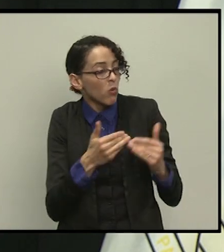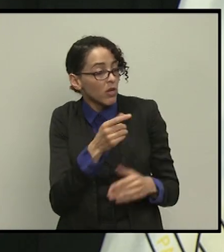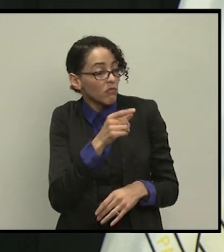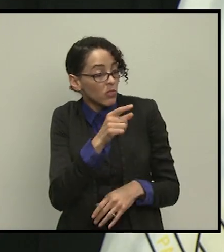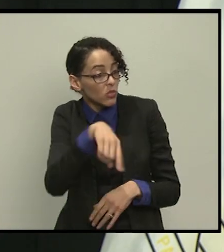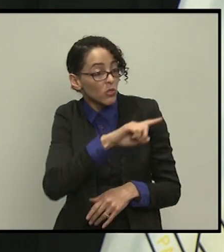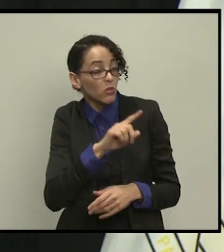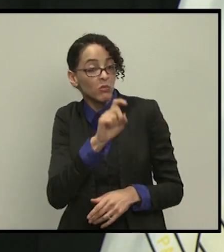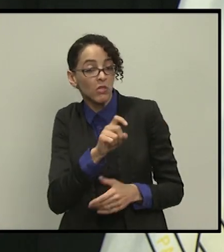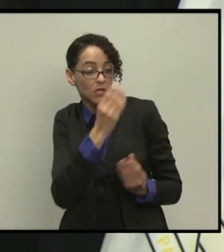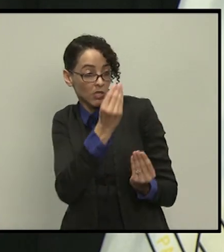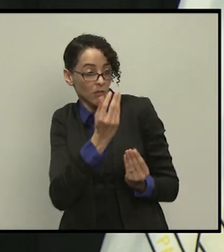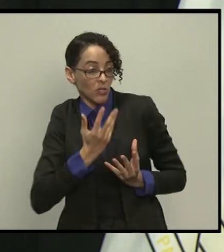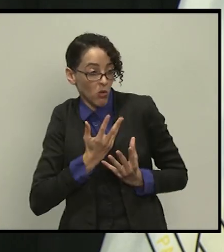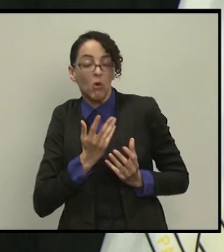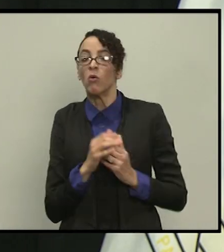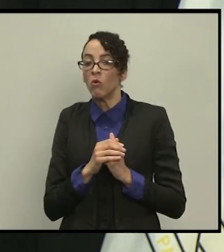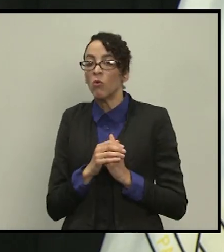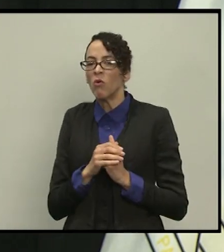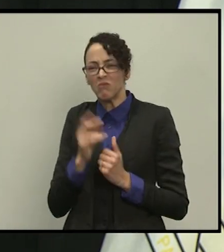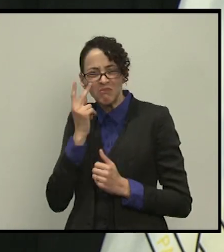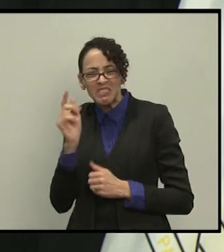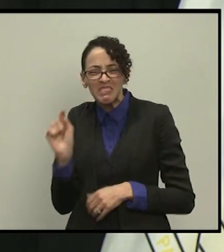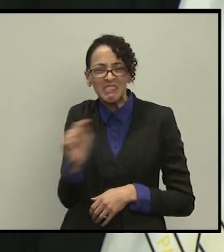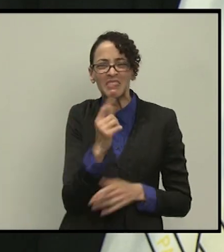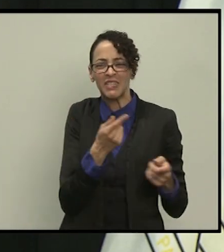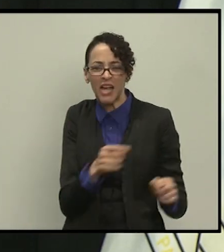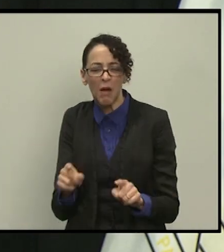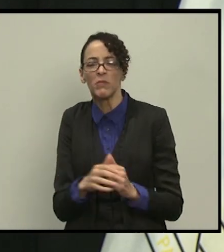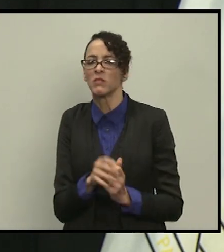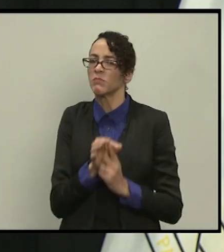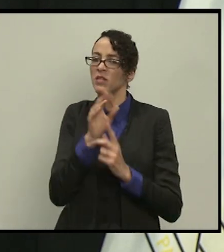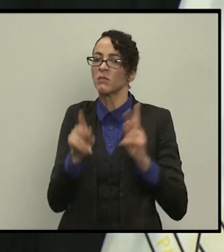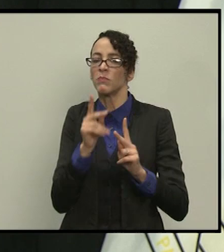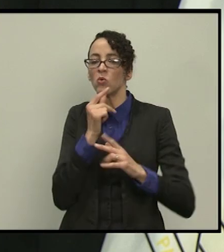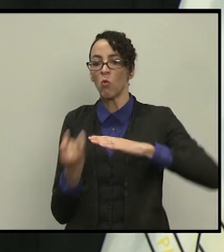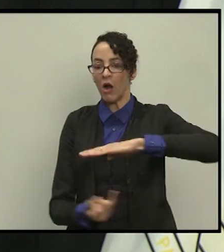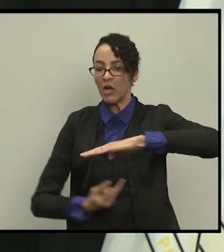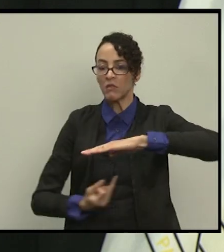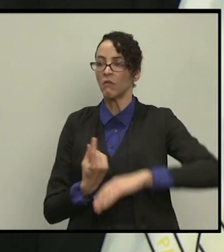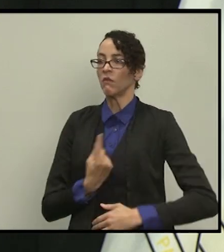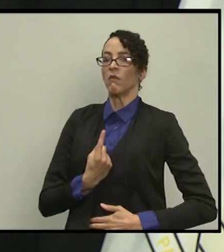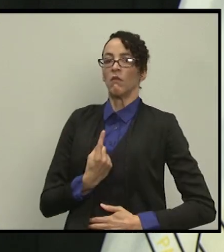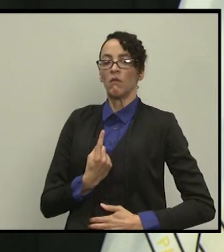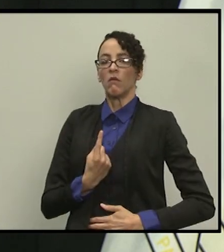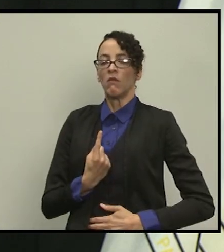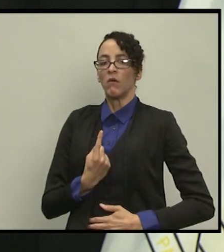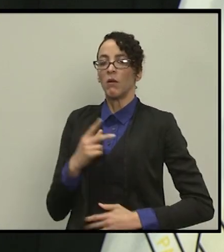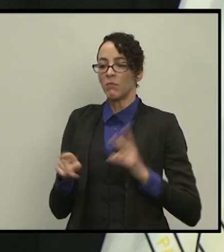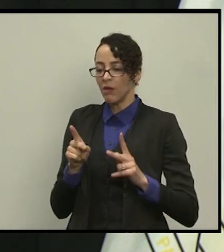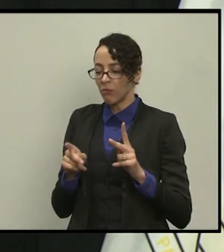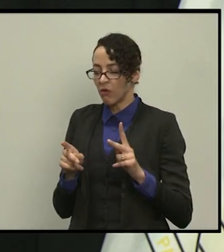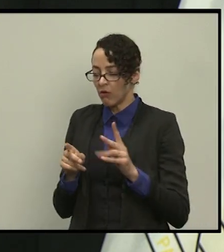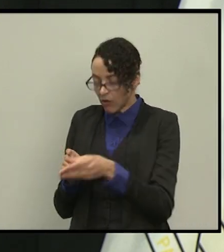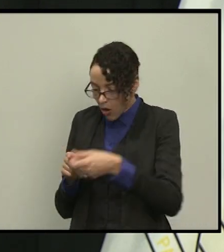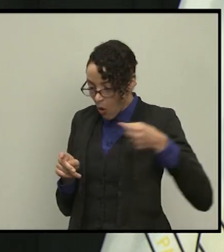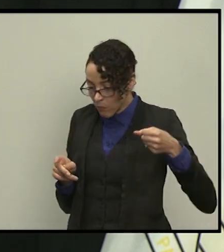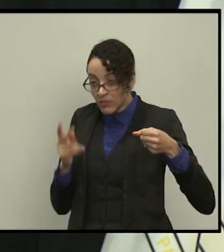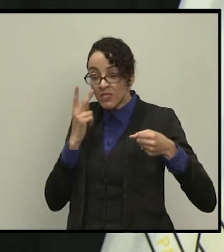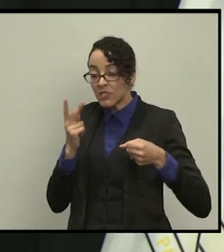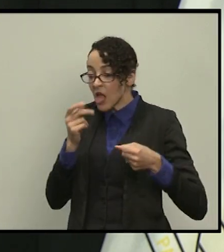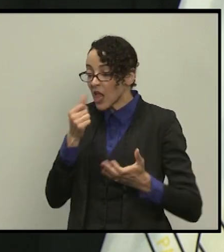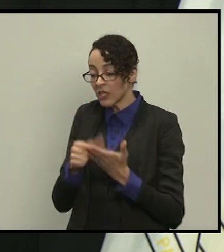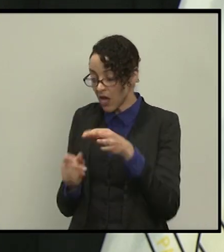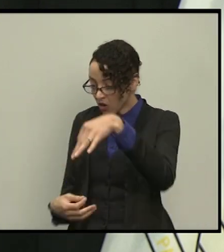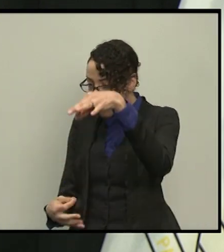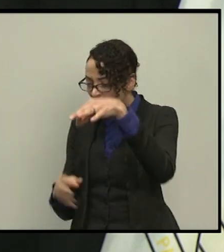that we know who are in isolation, their neighbors, and just making sure, leaving a note at their doors to say, call me if there's anything that I